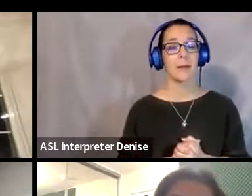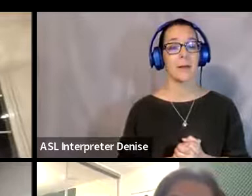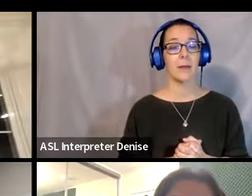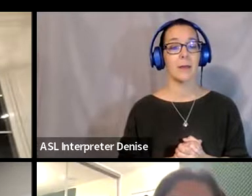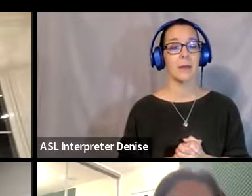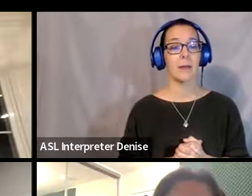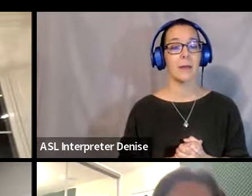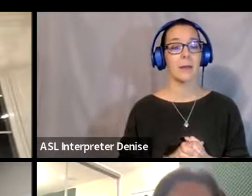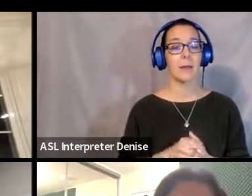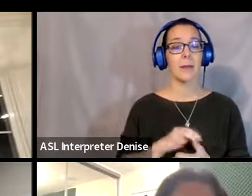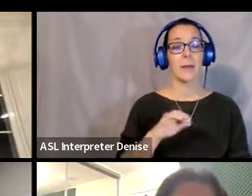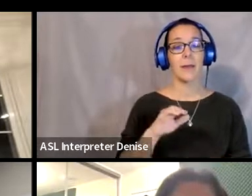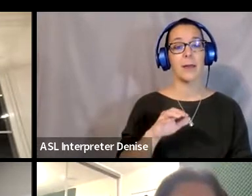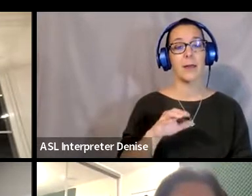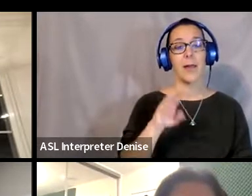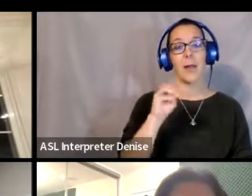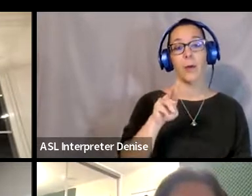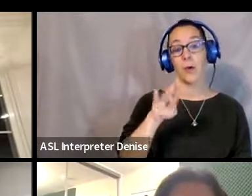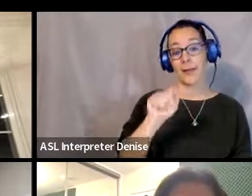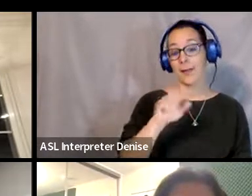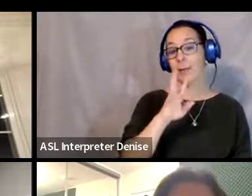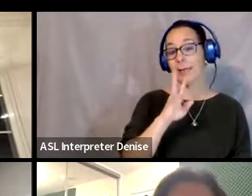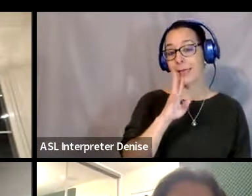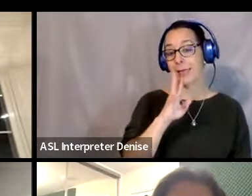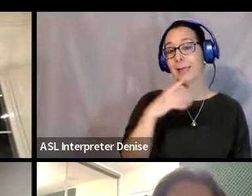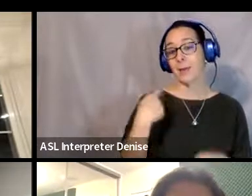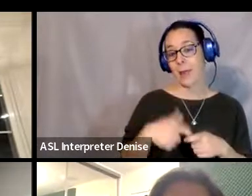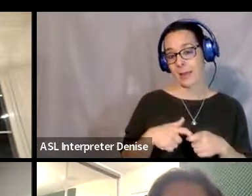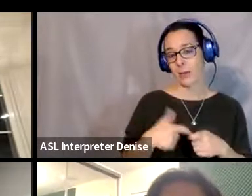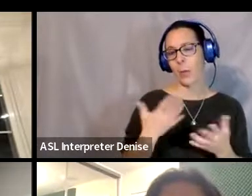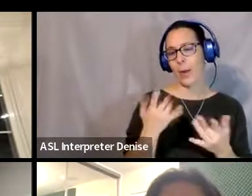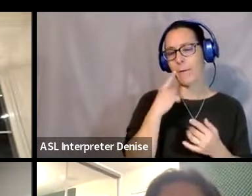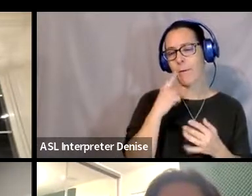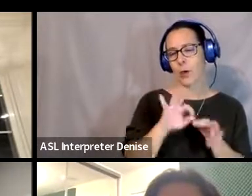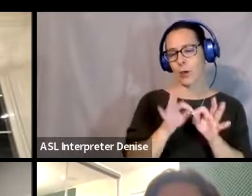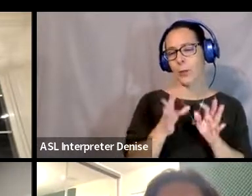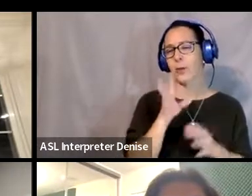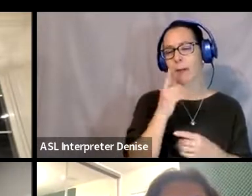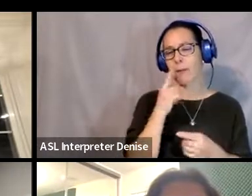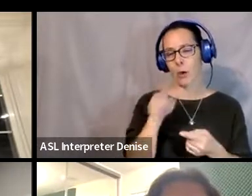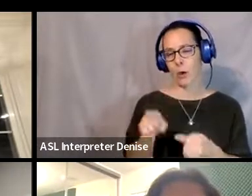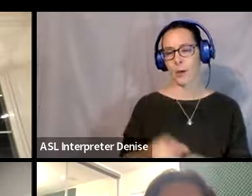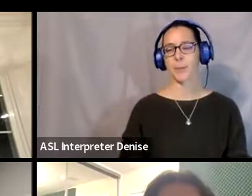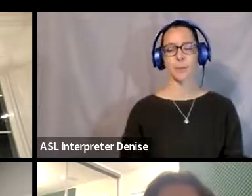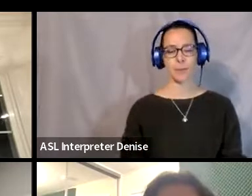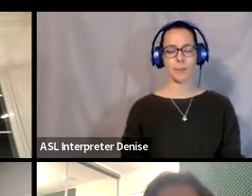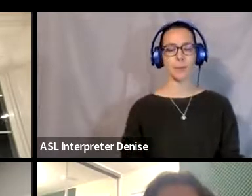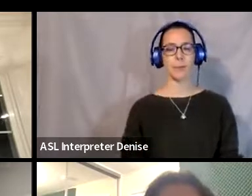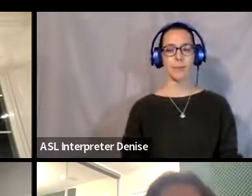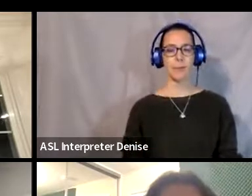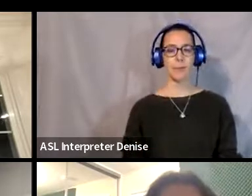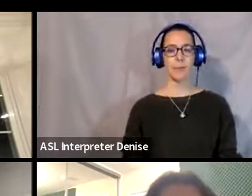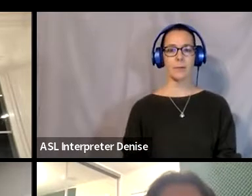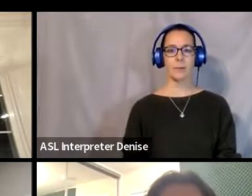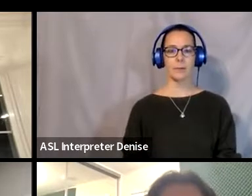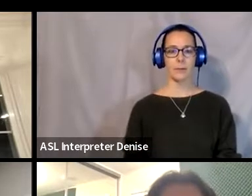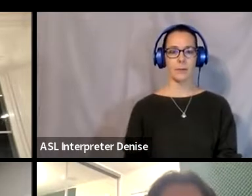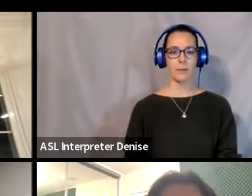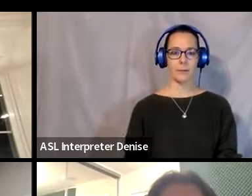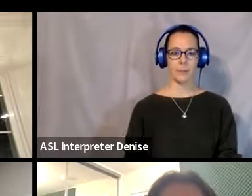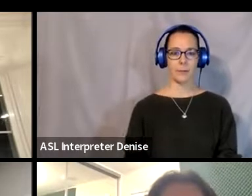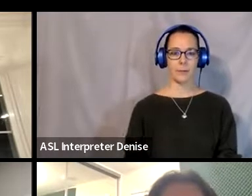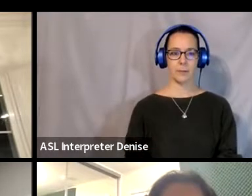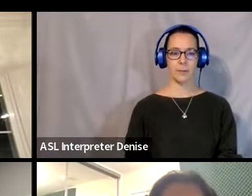Sí, buenas noches. Tengo una pregunta para el director sobre el campamento de los estudiantes del grado 6.